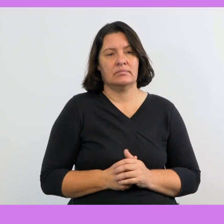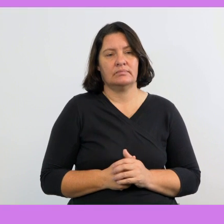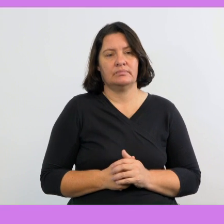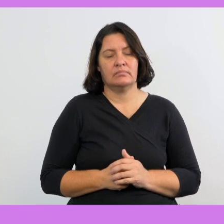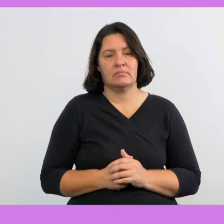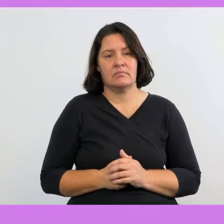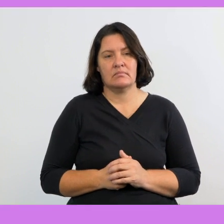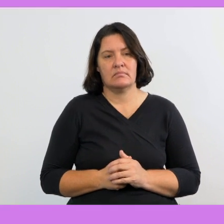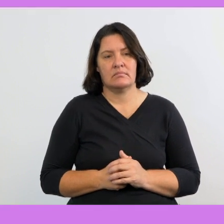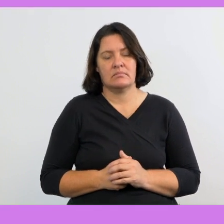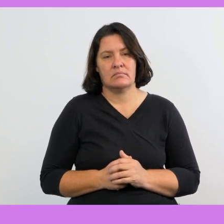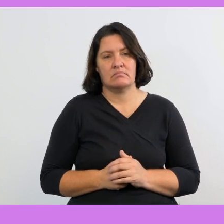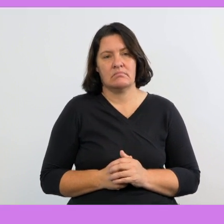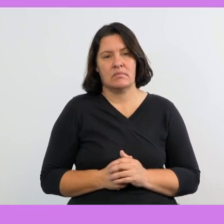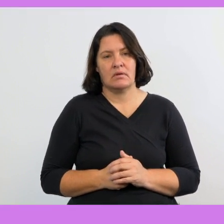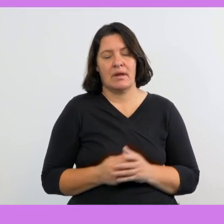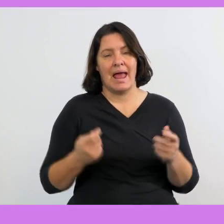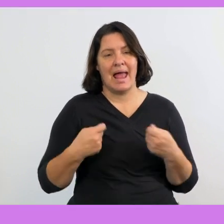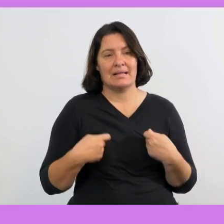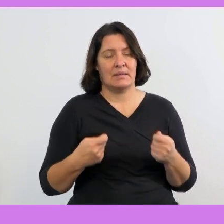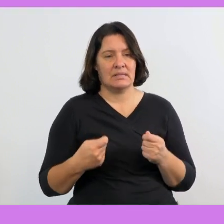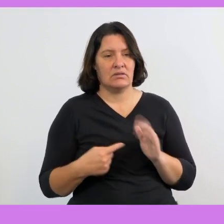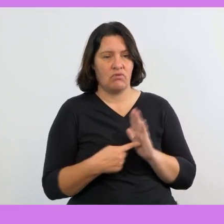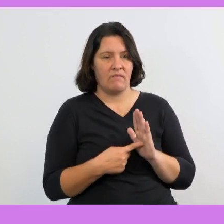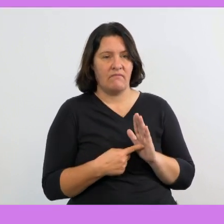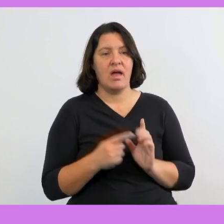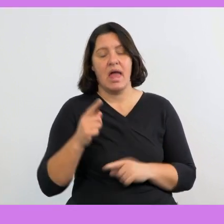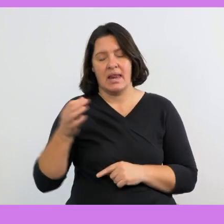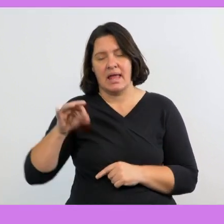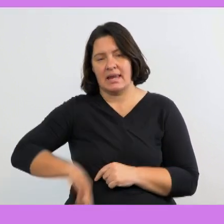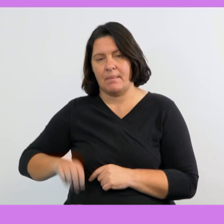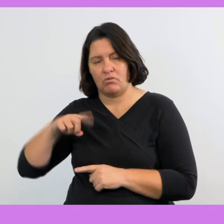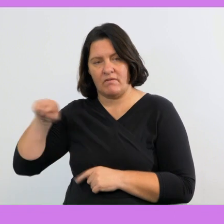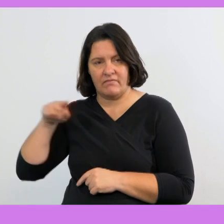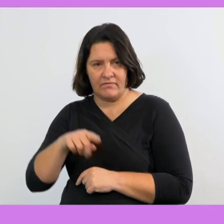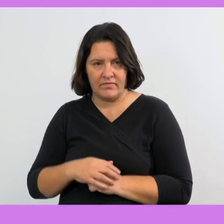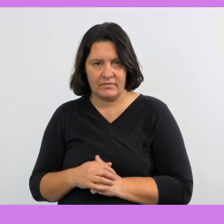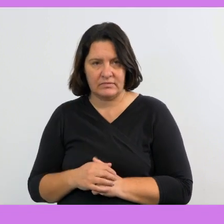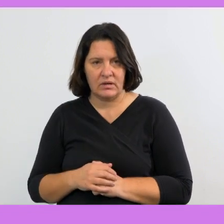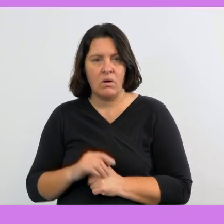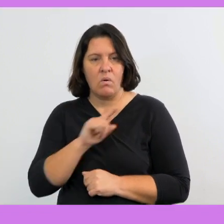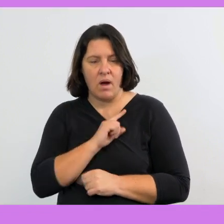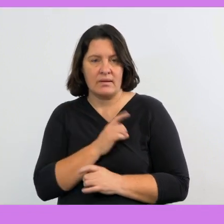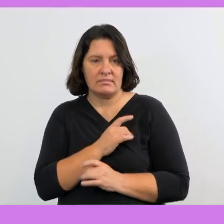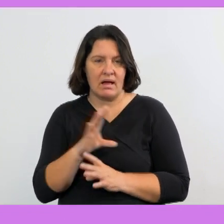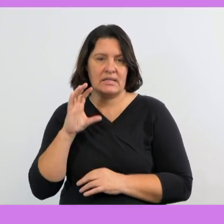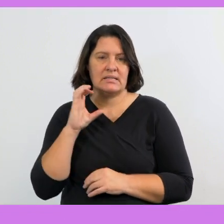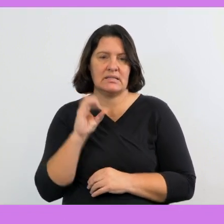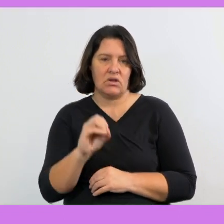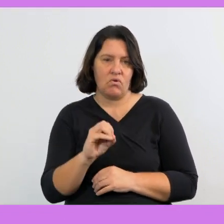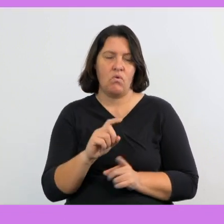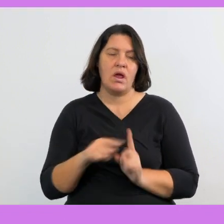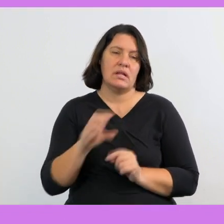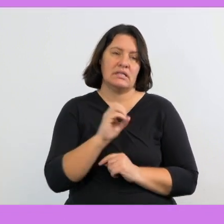And remember, this will be our expenses graph. This will be our income graph, because this one starts